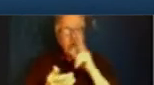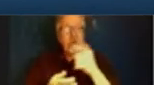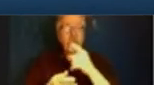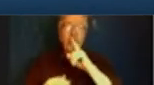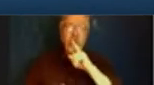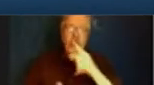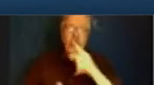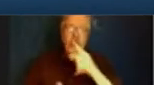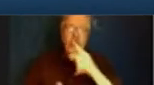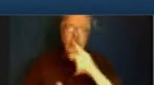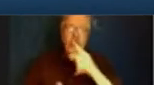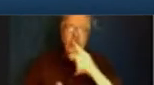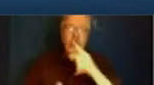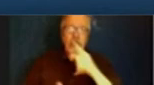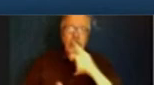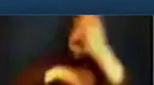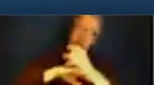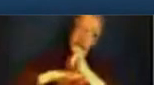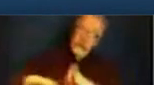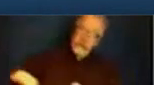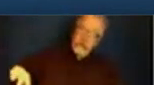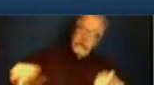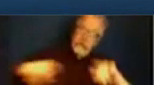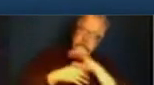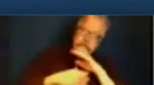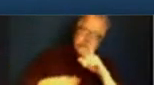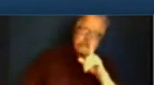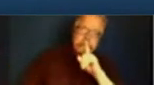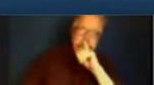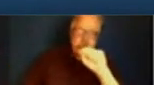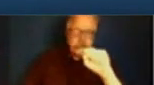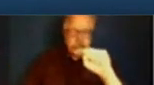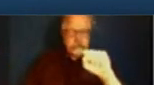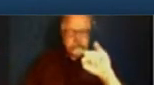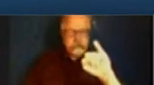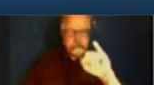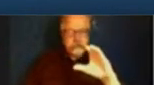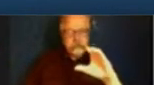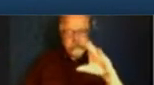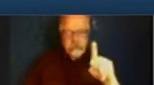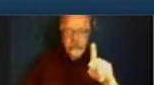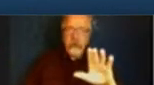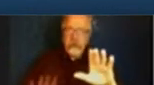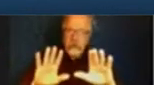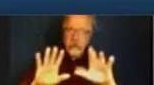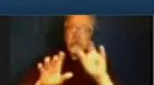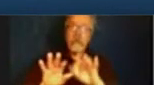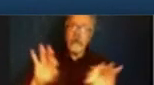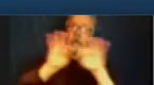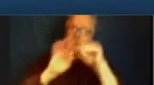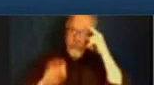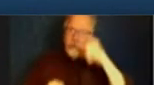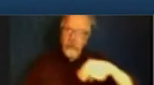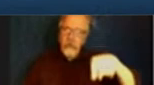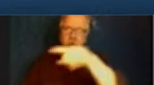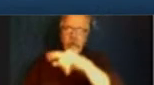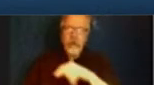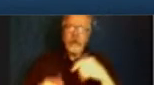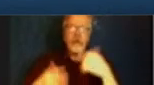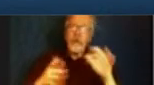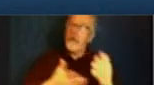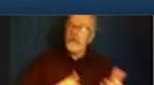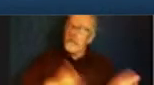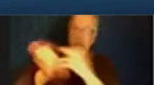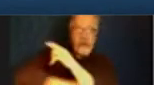that. And in addition, it's very important to the community to keep you out of the hospital. So exercising